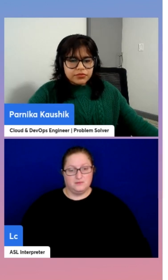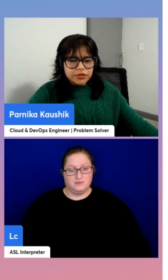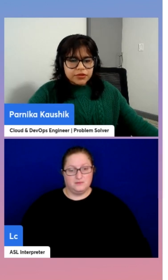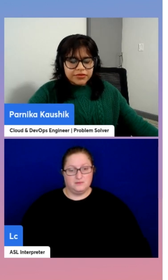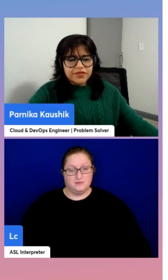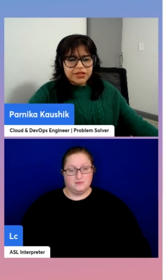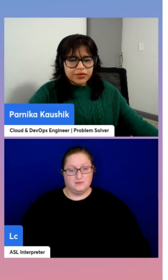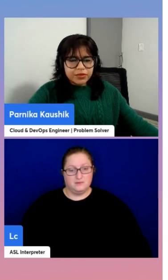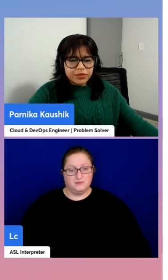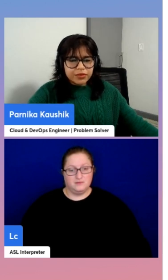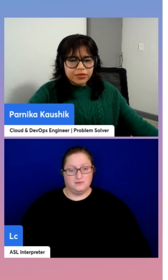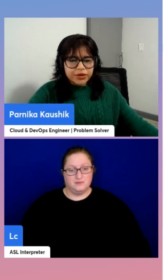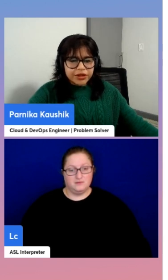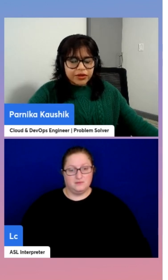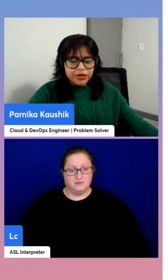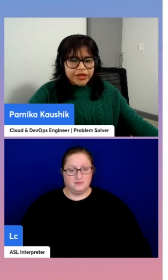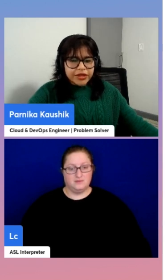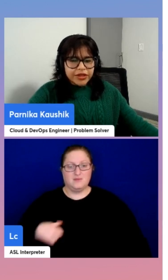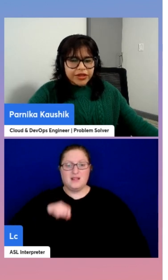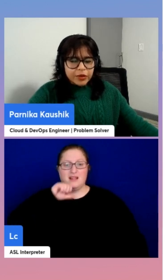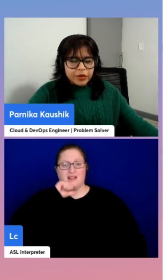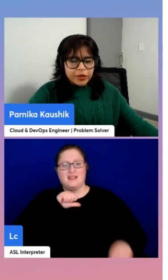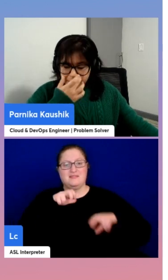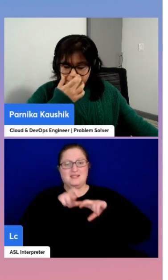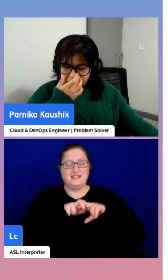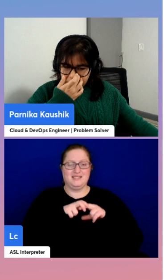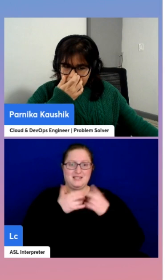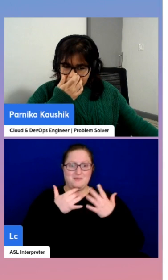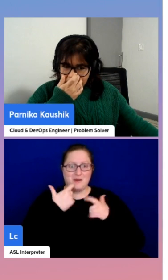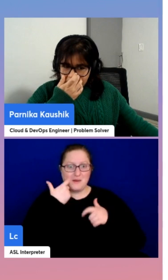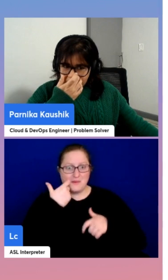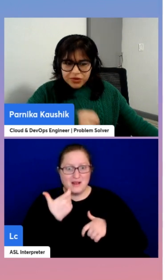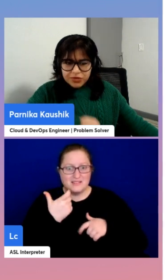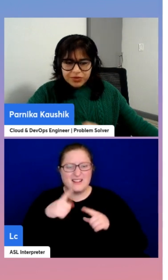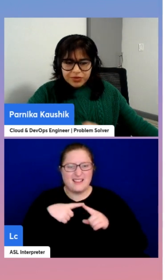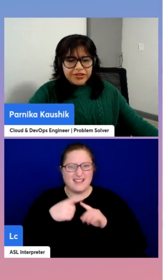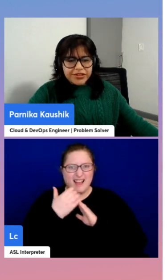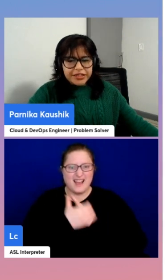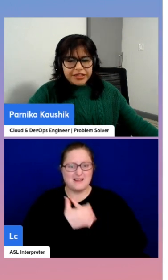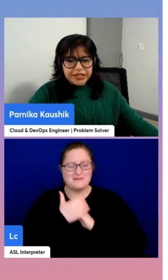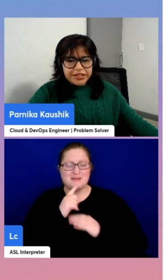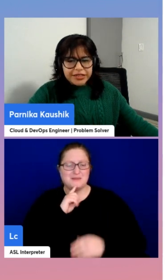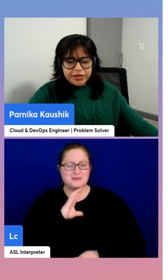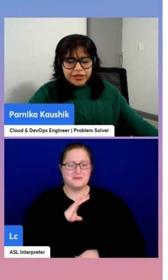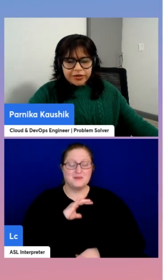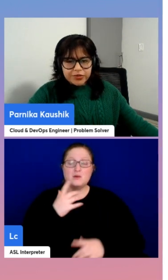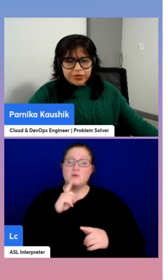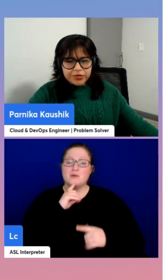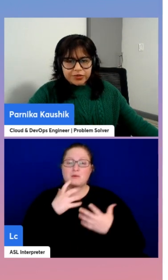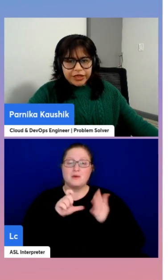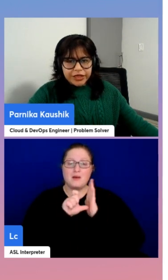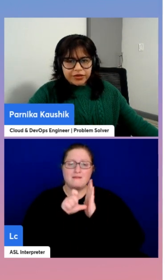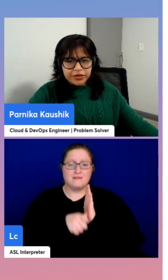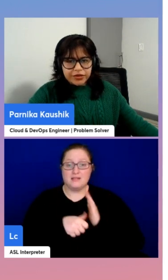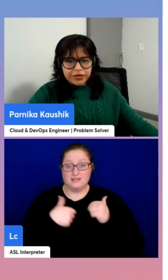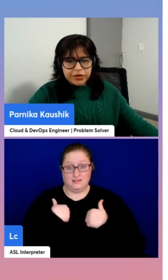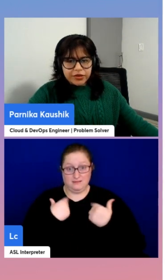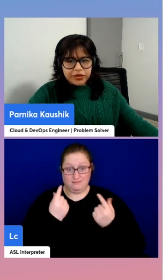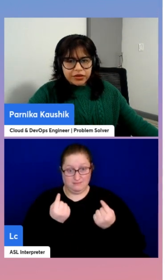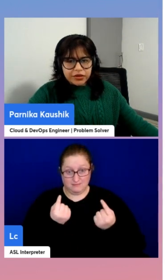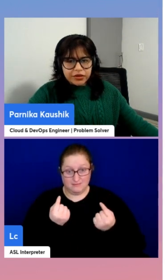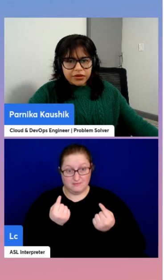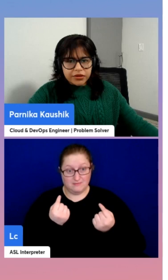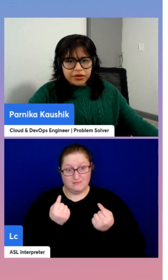Cool. Love sitting and waiting and watching when it happens automatically. And just to emphasize, all I did was make